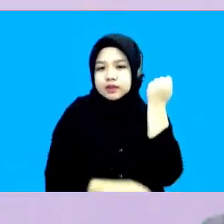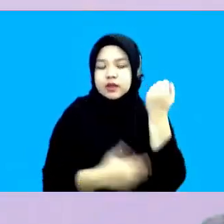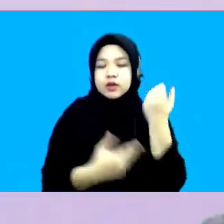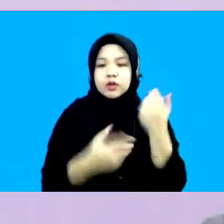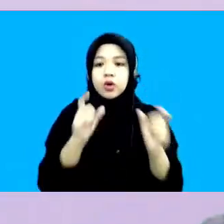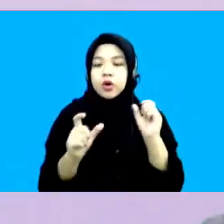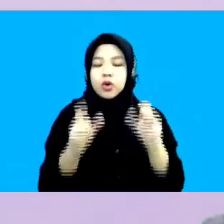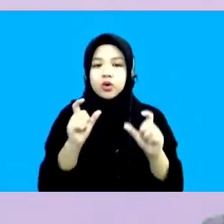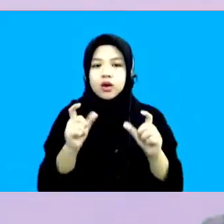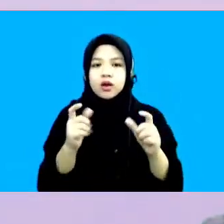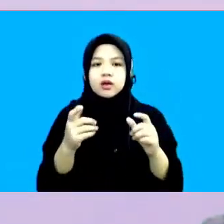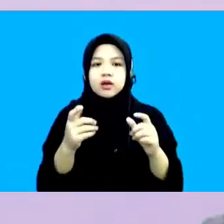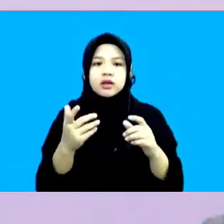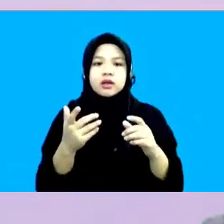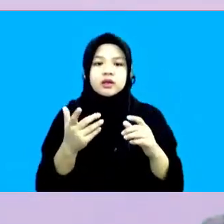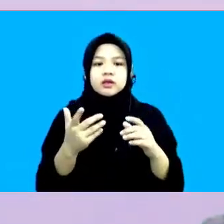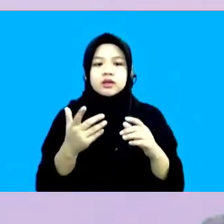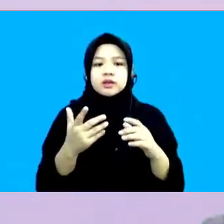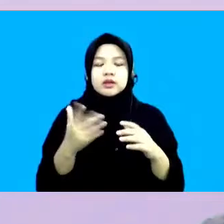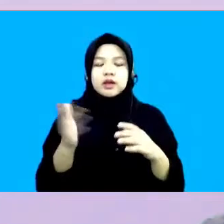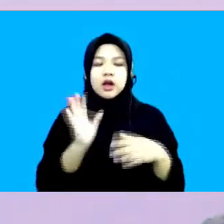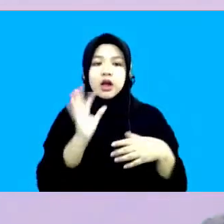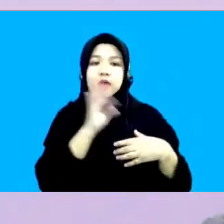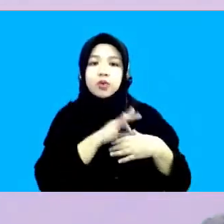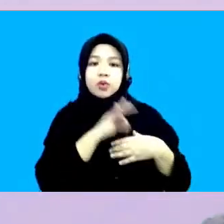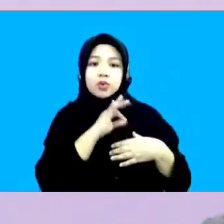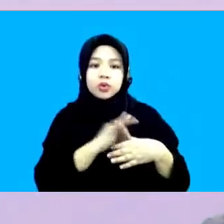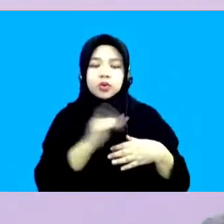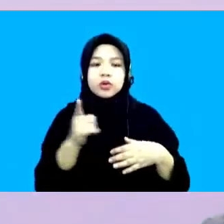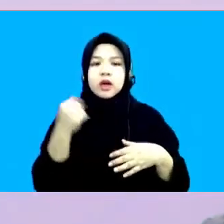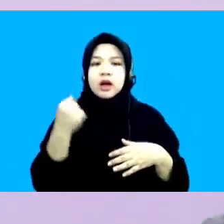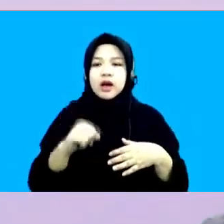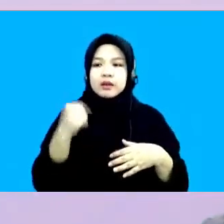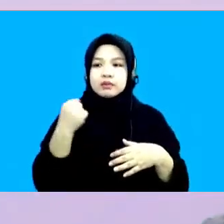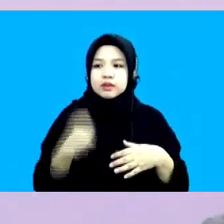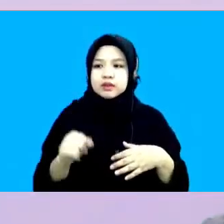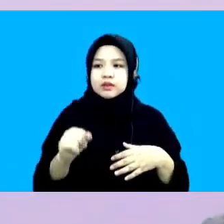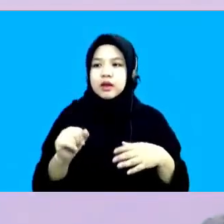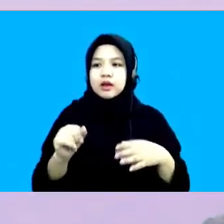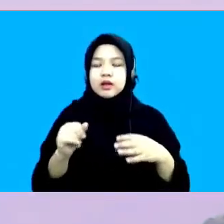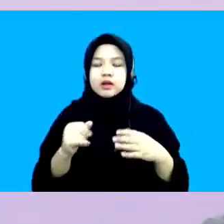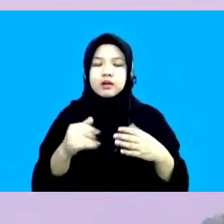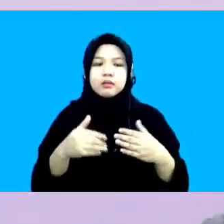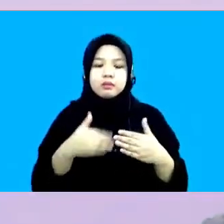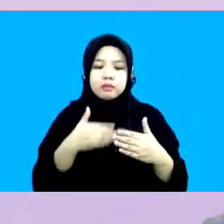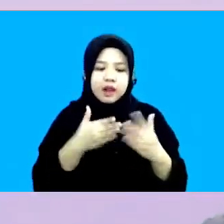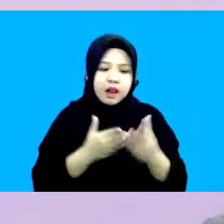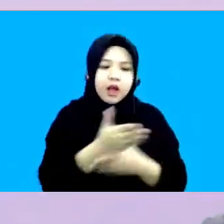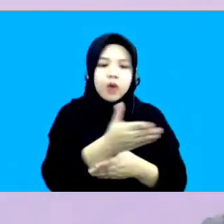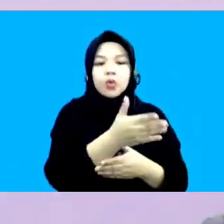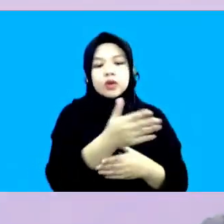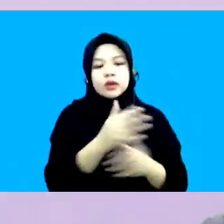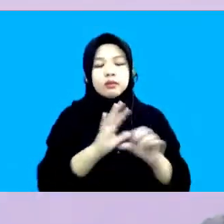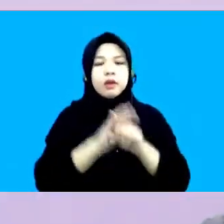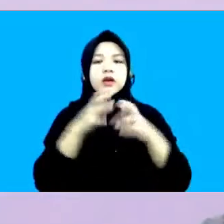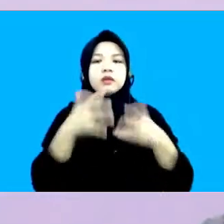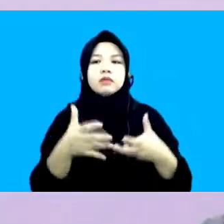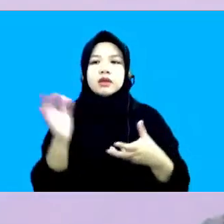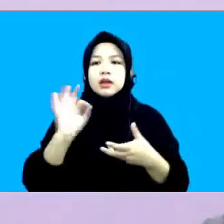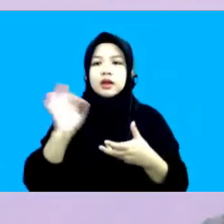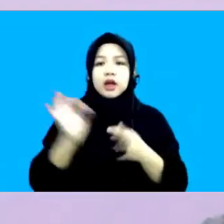So if the country or the government already provided those basic services